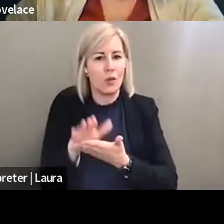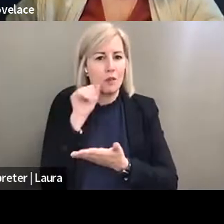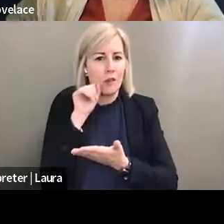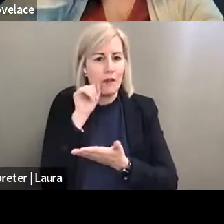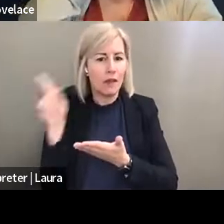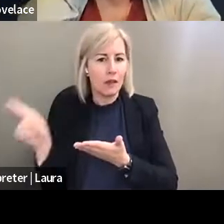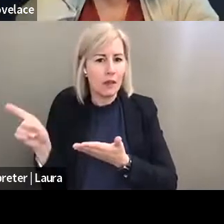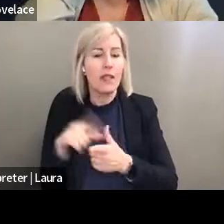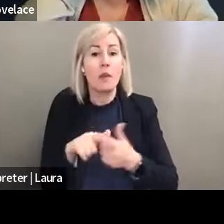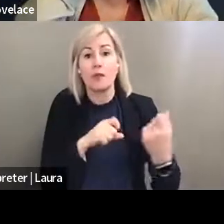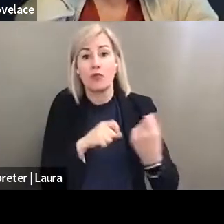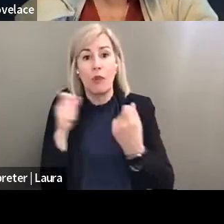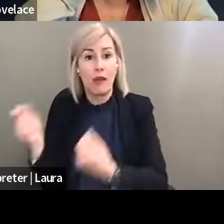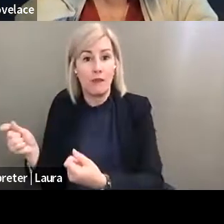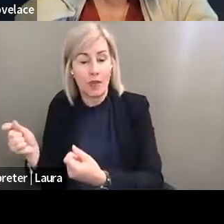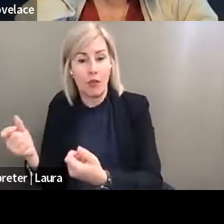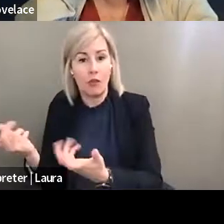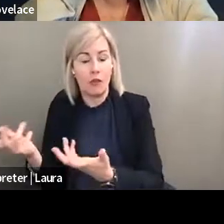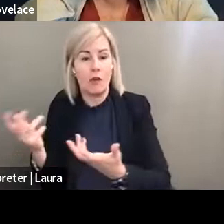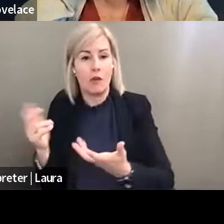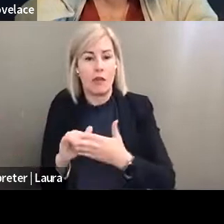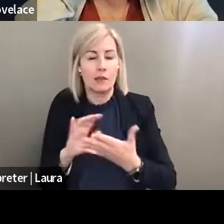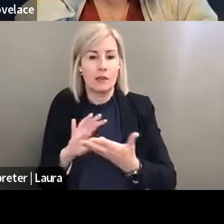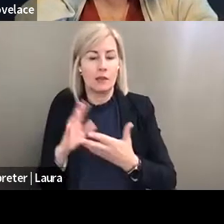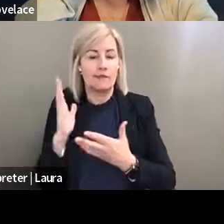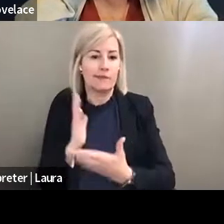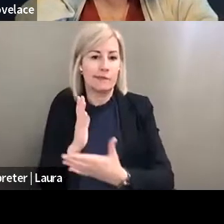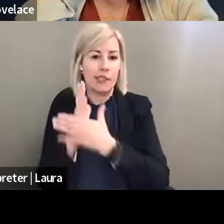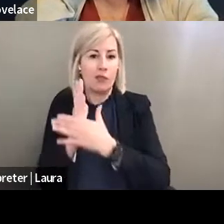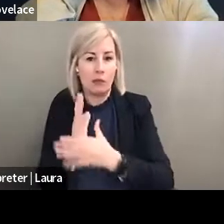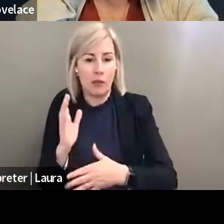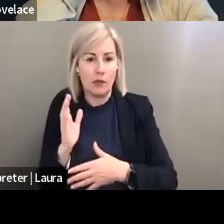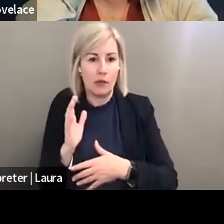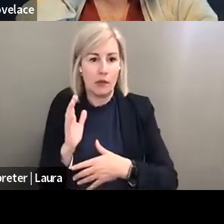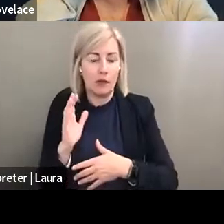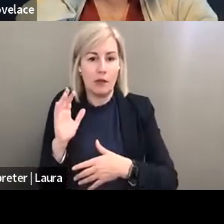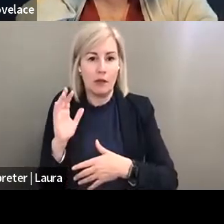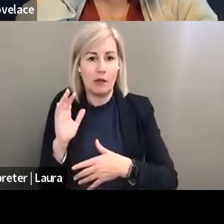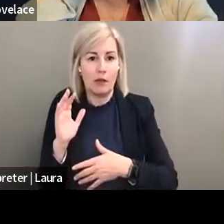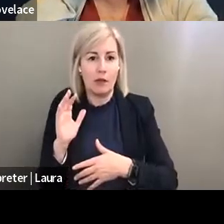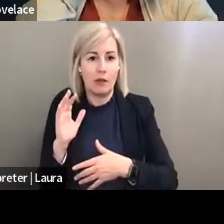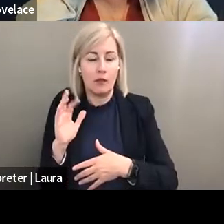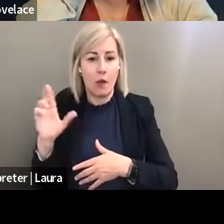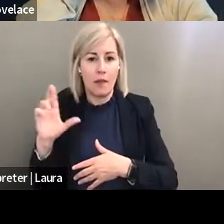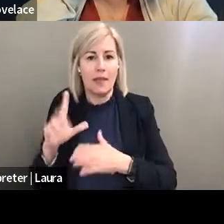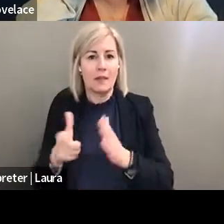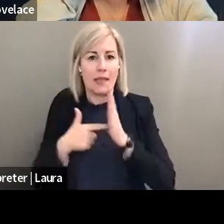then we have to drive there, of course, right? Well, that's interrupting Iowa's Republicans' mandate on